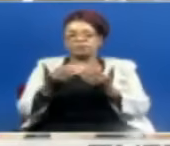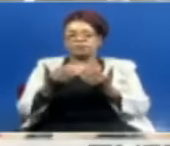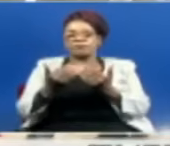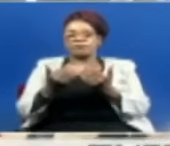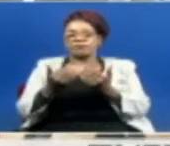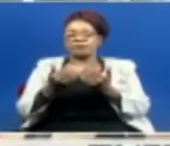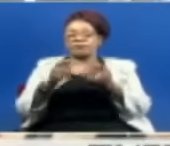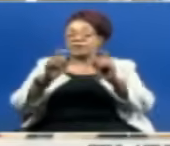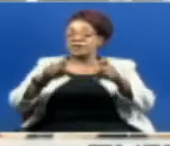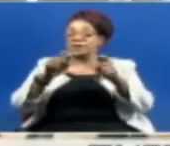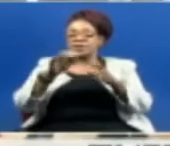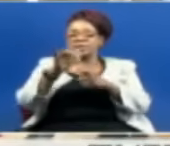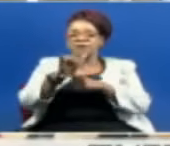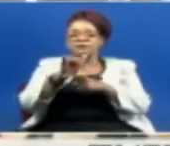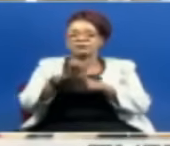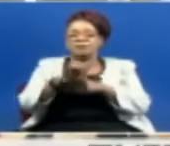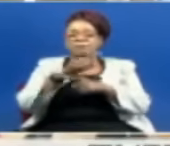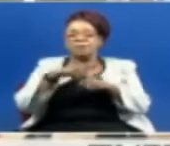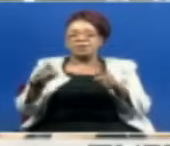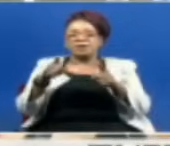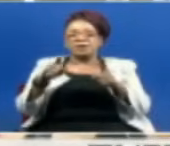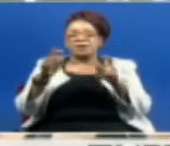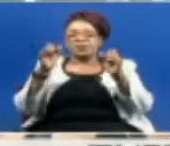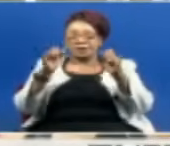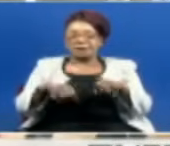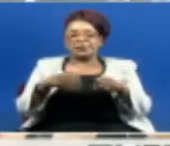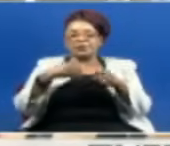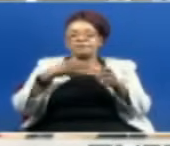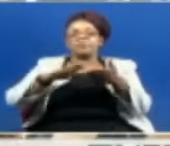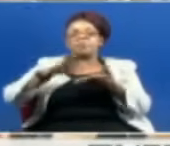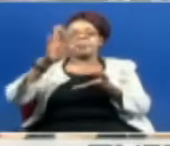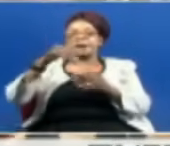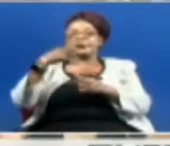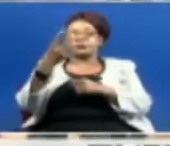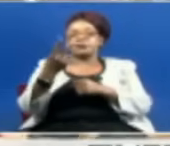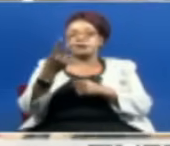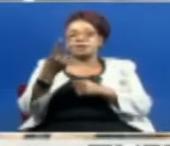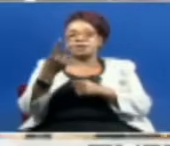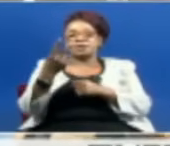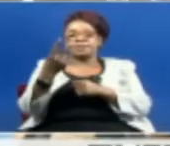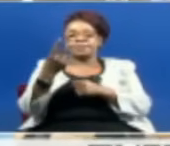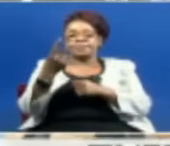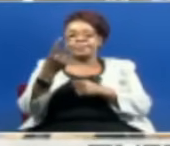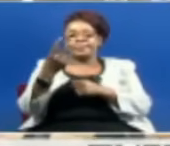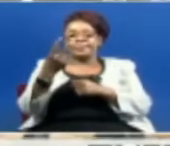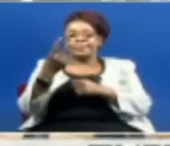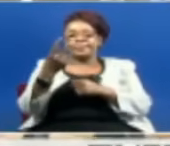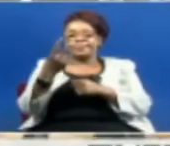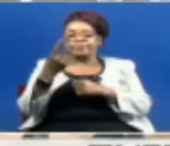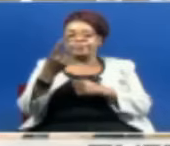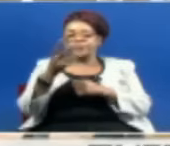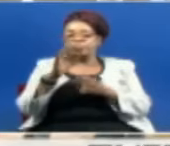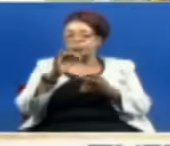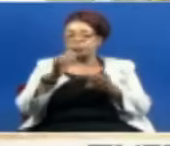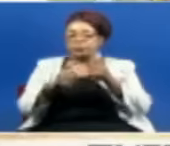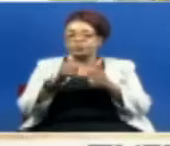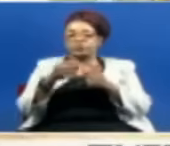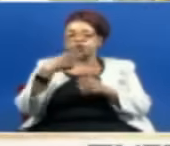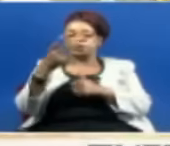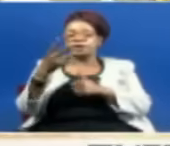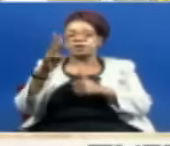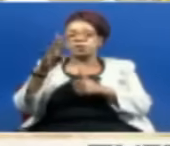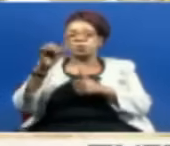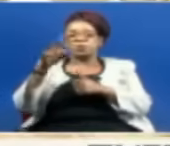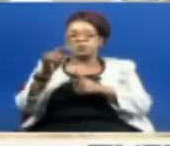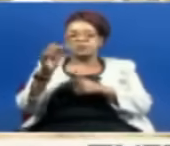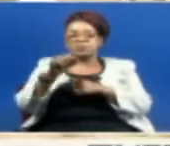48 volts. But the current, it can go even more than 200, but our storage is 200 watts. Maybe